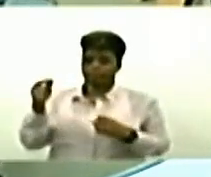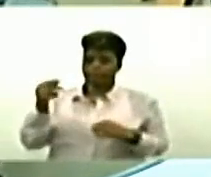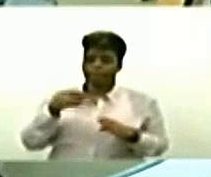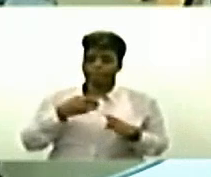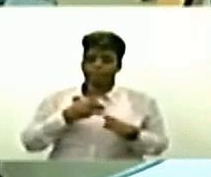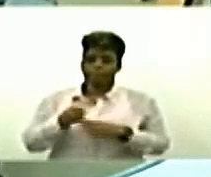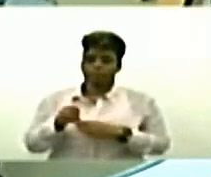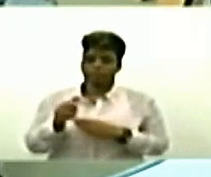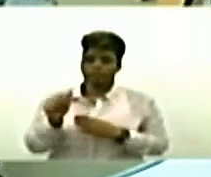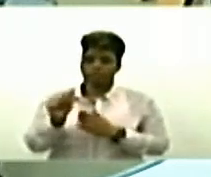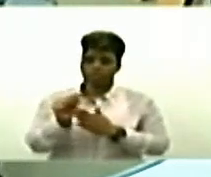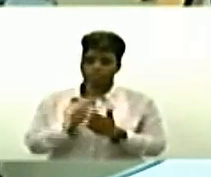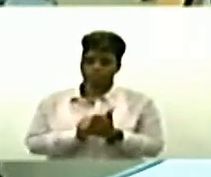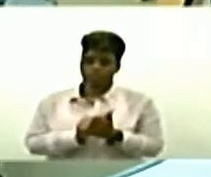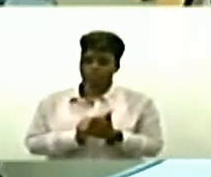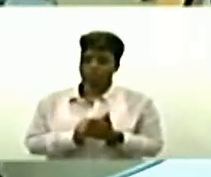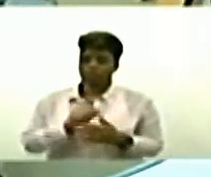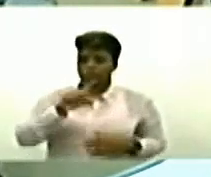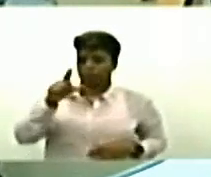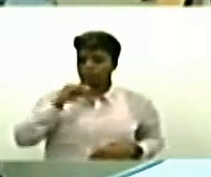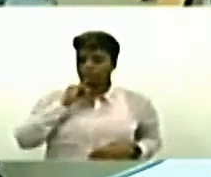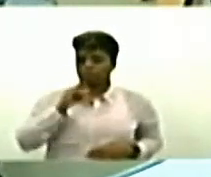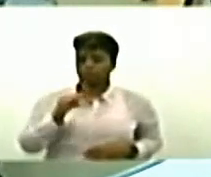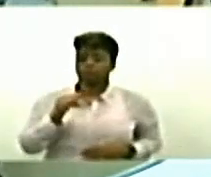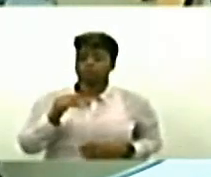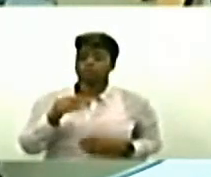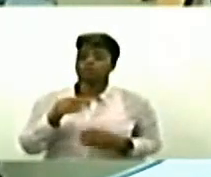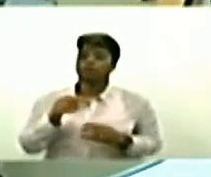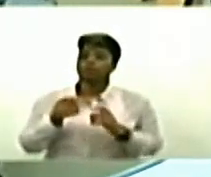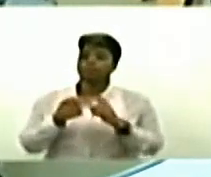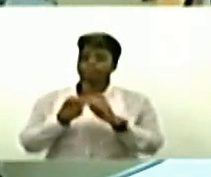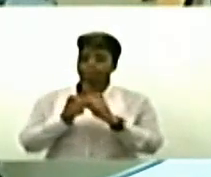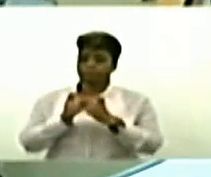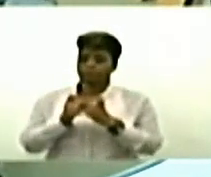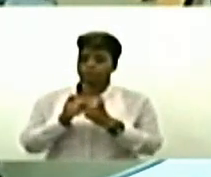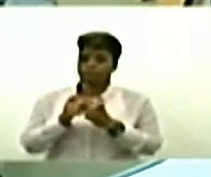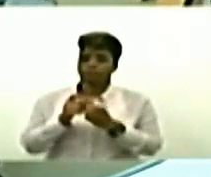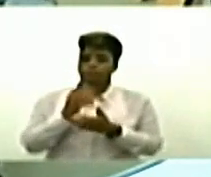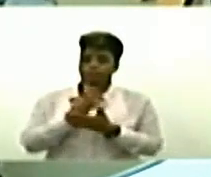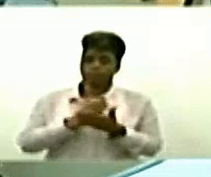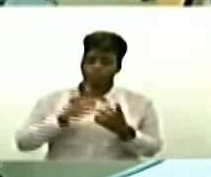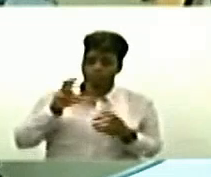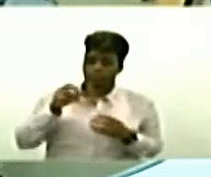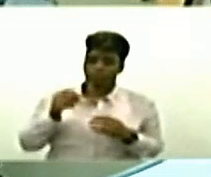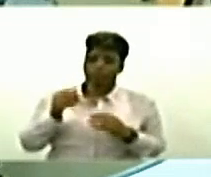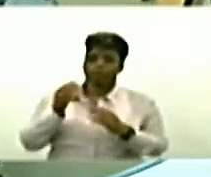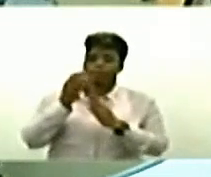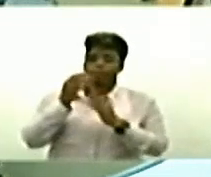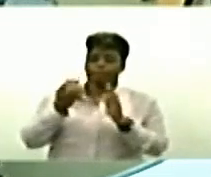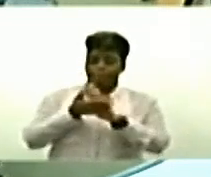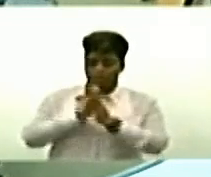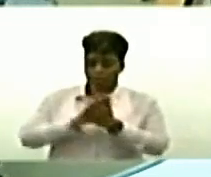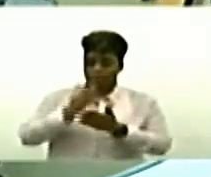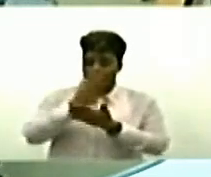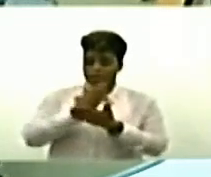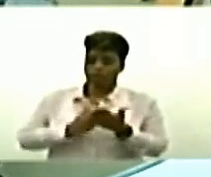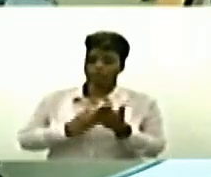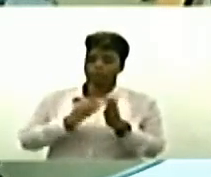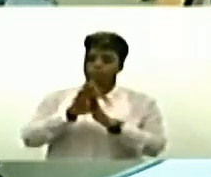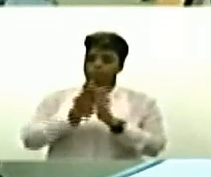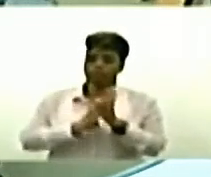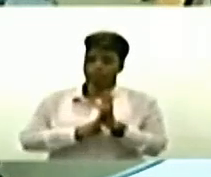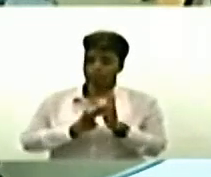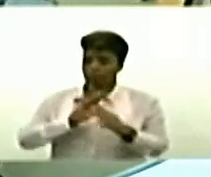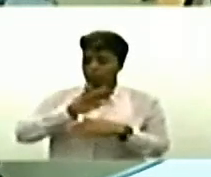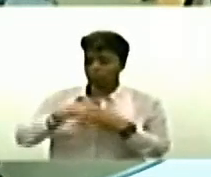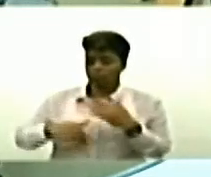Honorable members, the question is Clause 7, amendment to Section 30 of the Principal Act forms part of the bill. All those who have that